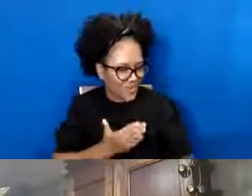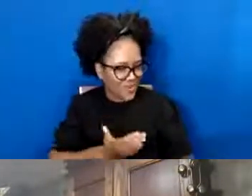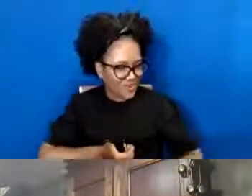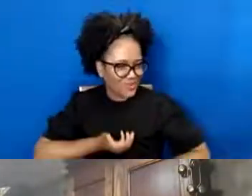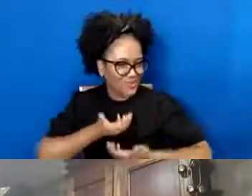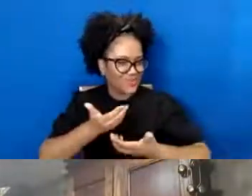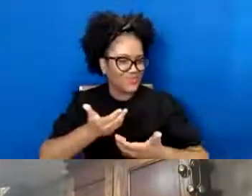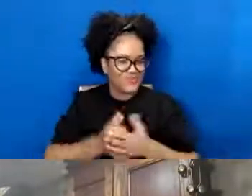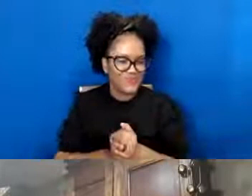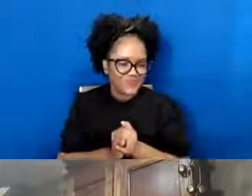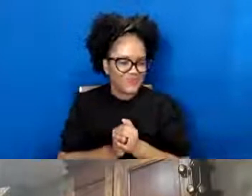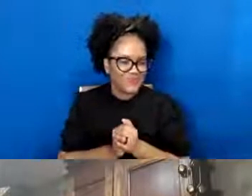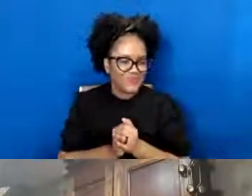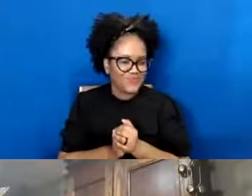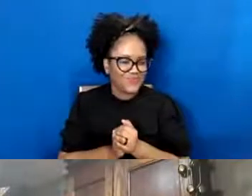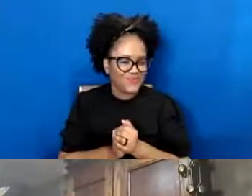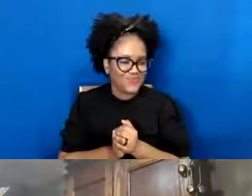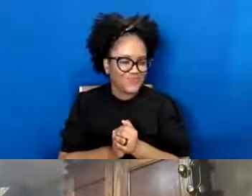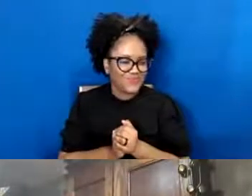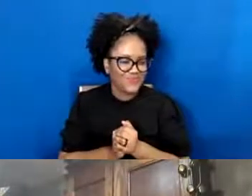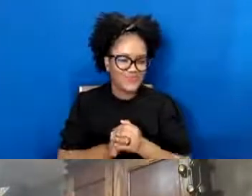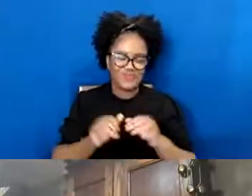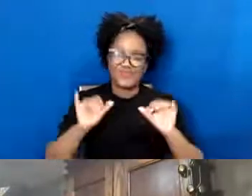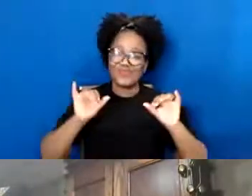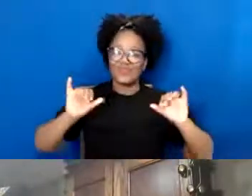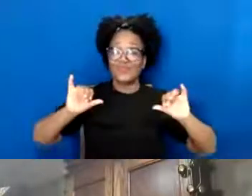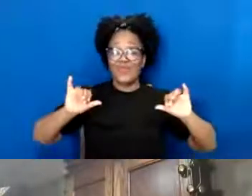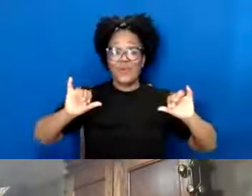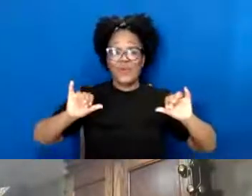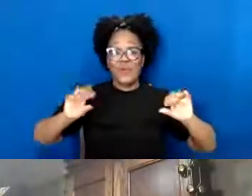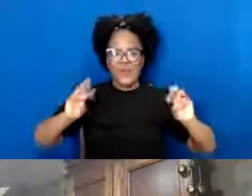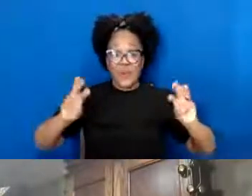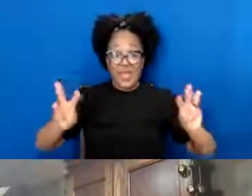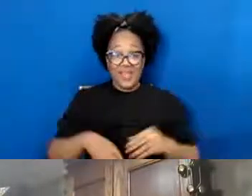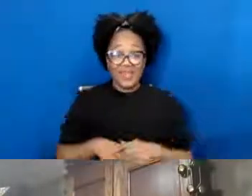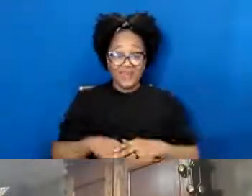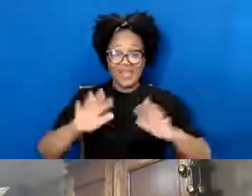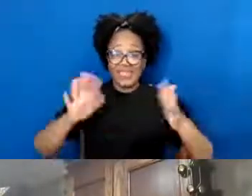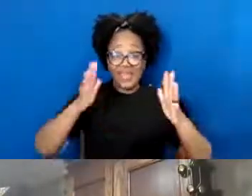Yeah, you clap it up, child. I mean, listen.